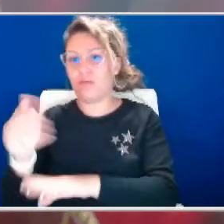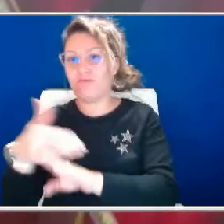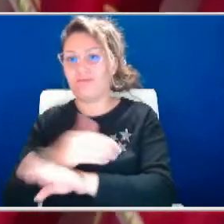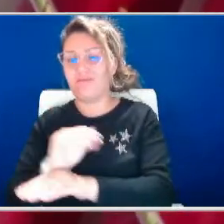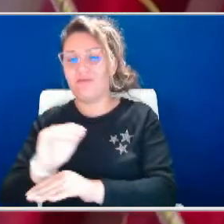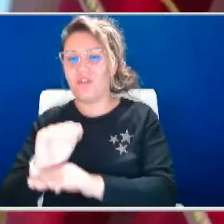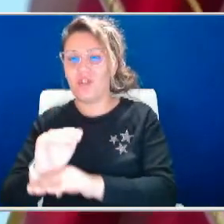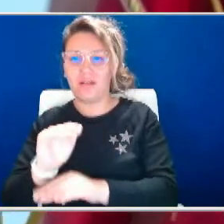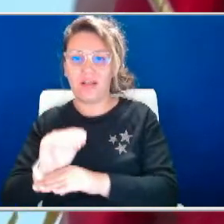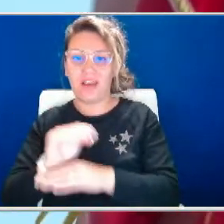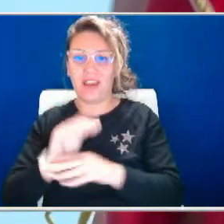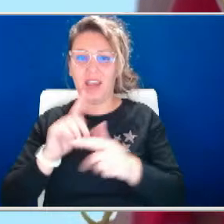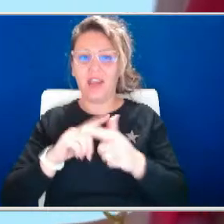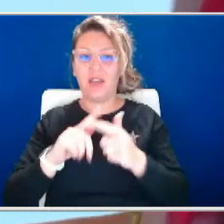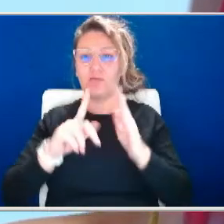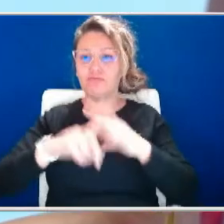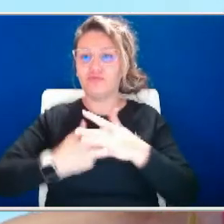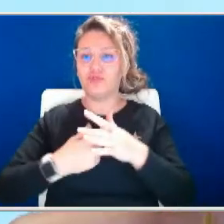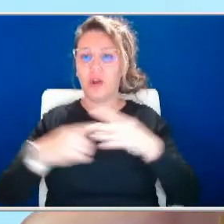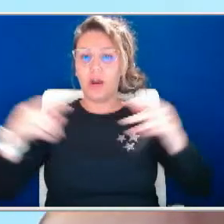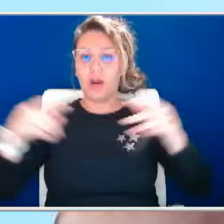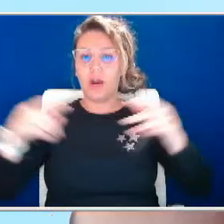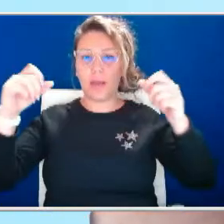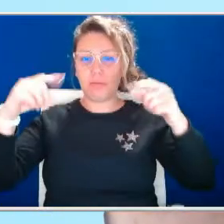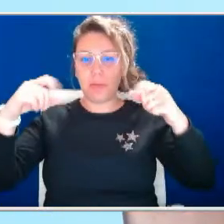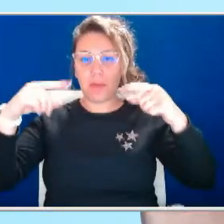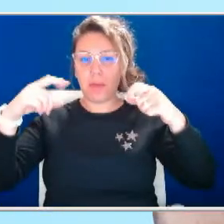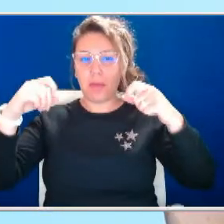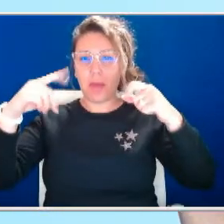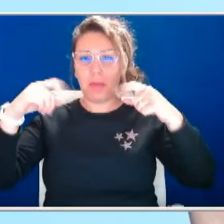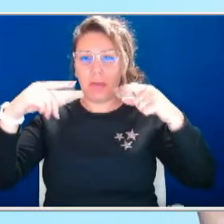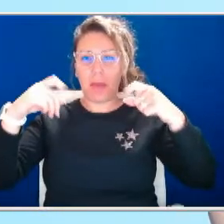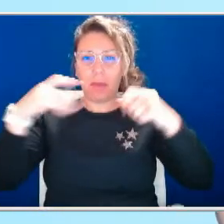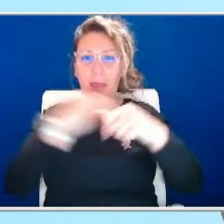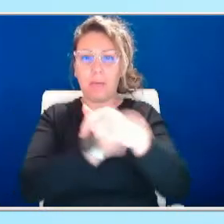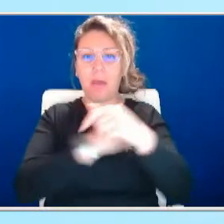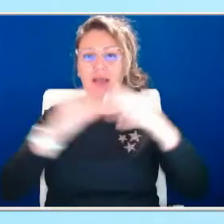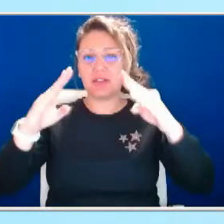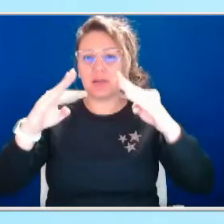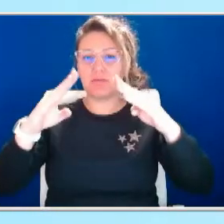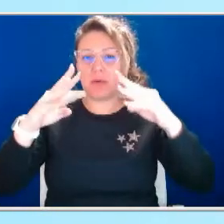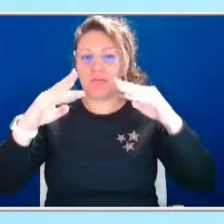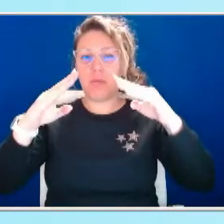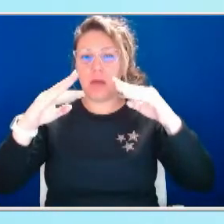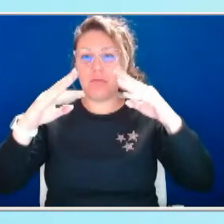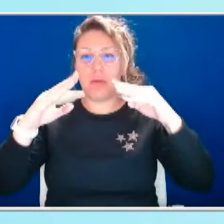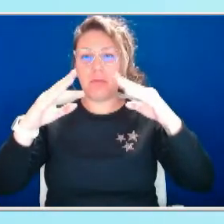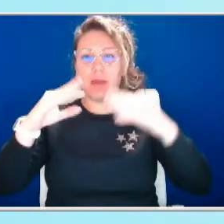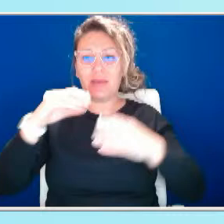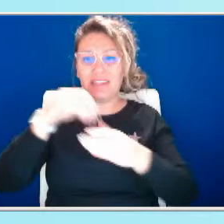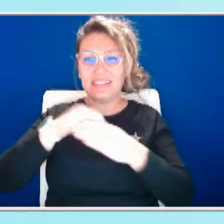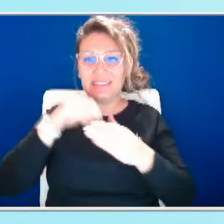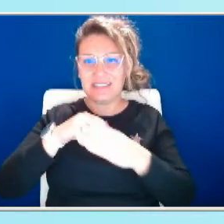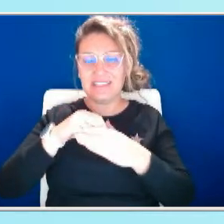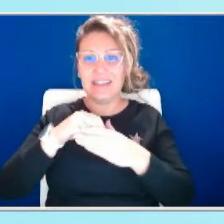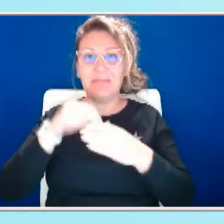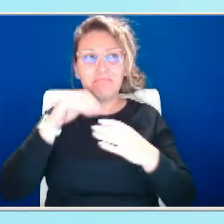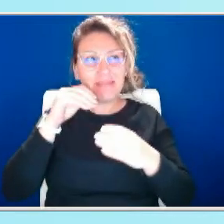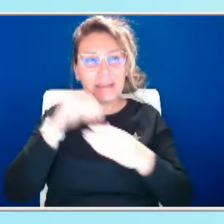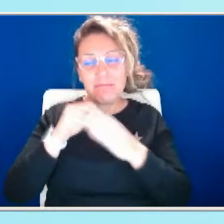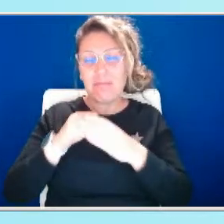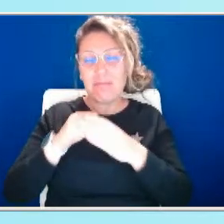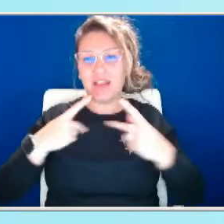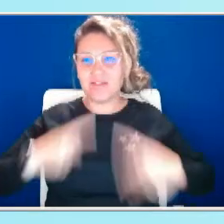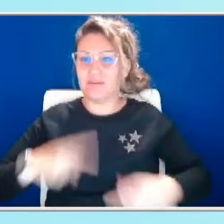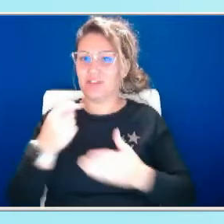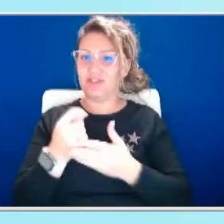turn on and start to activate these muscles and strengthen them, almost giving it kind of an internal exercise, almost implanted physical therapy, as I tell my patients.